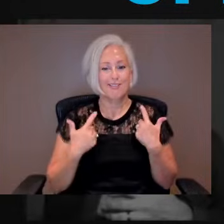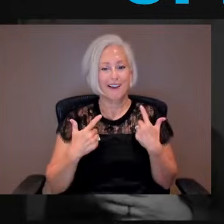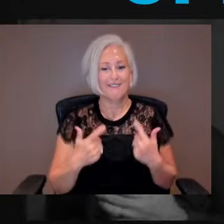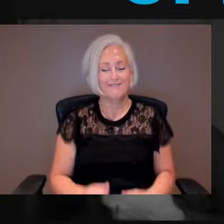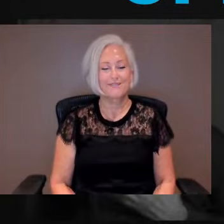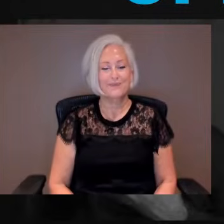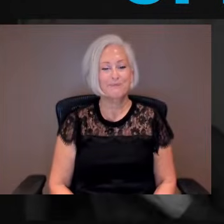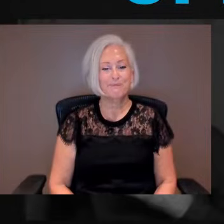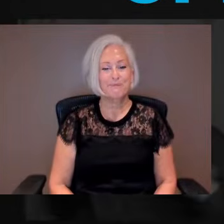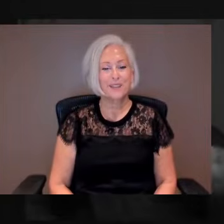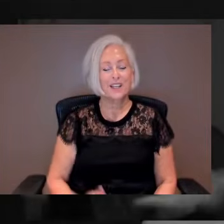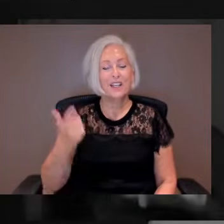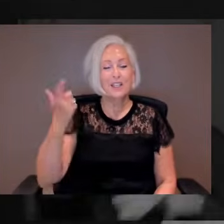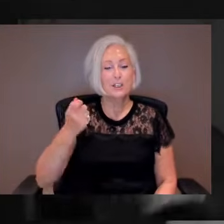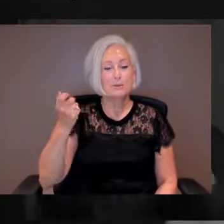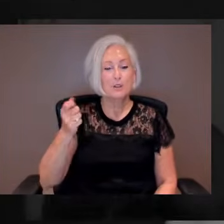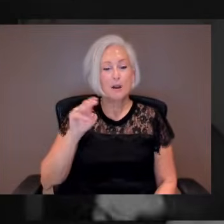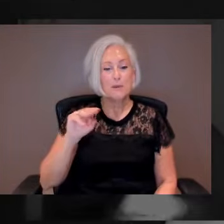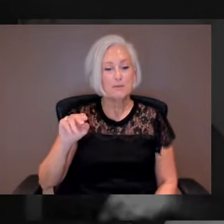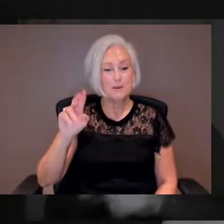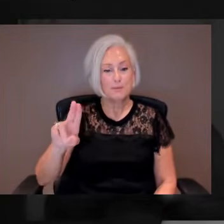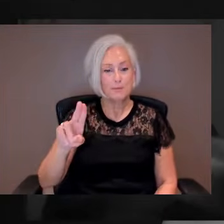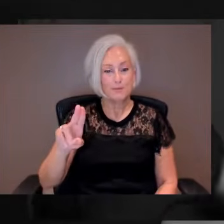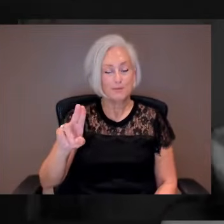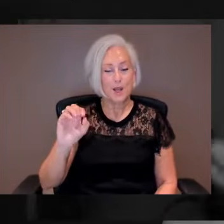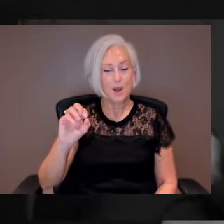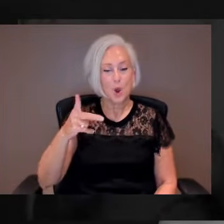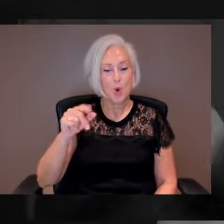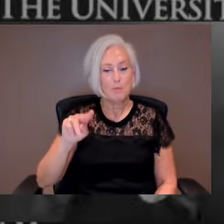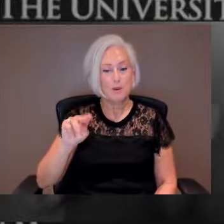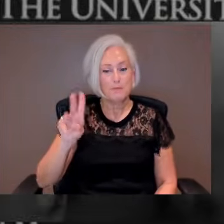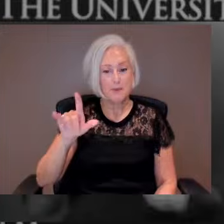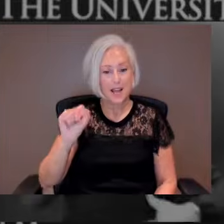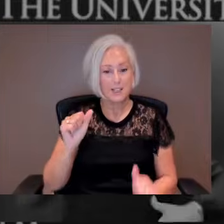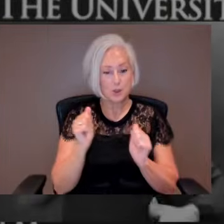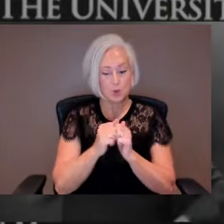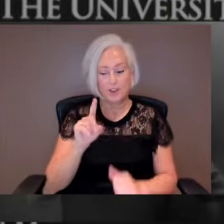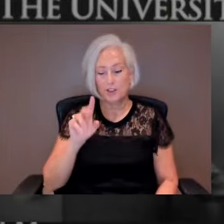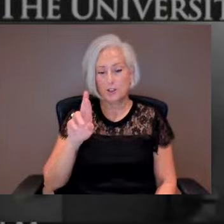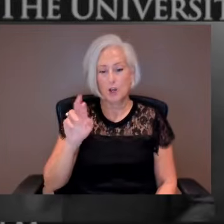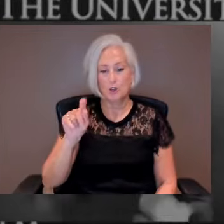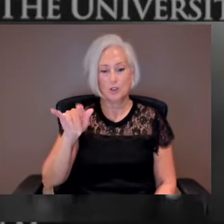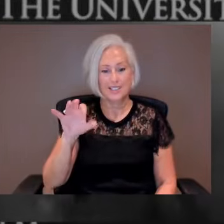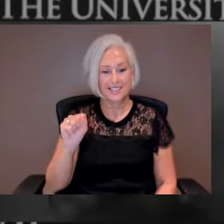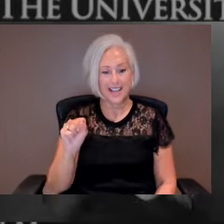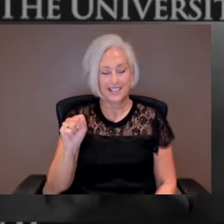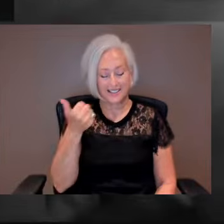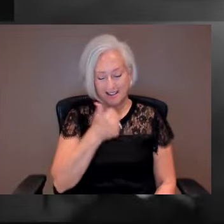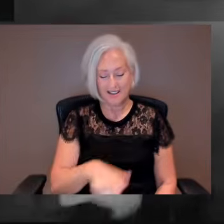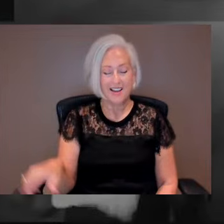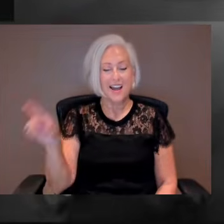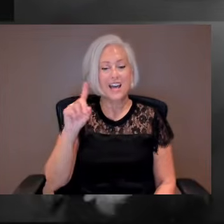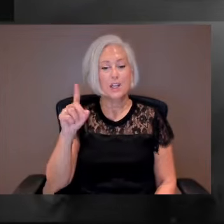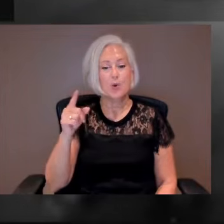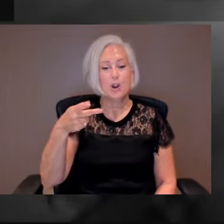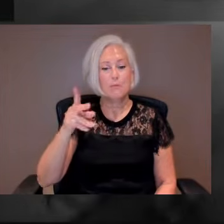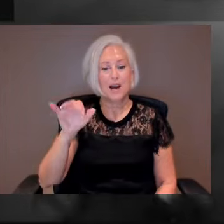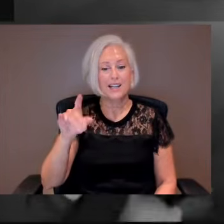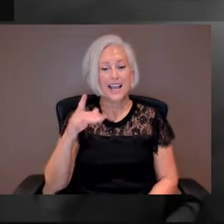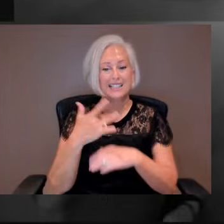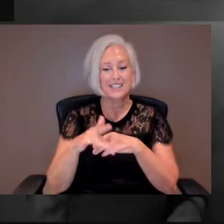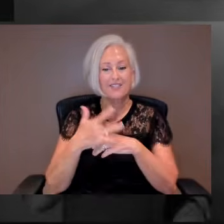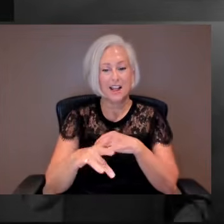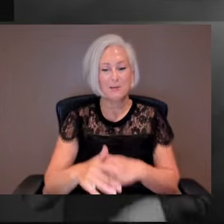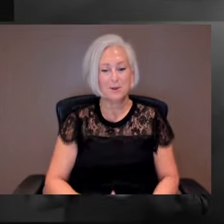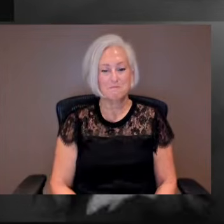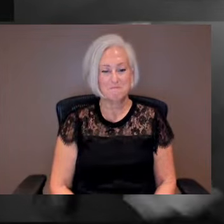Subscribe to our morning medical update and open mics with Dr. Stites podcasts. Now everywhere podcasts are available.